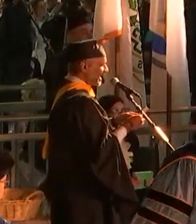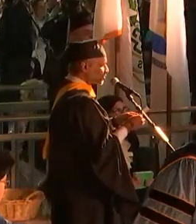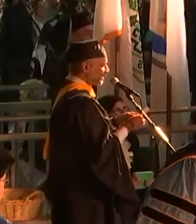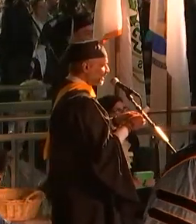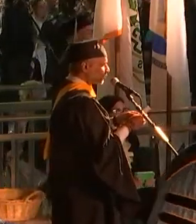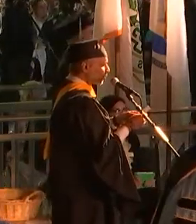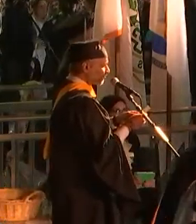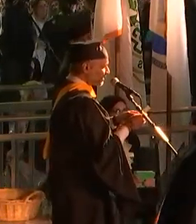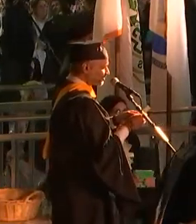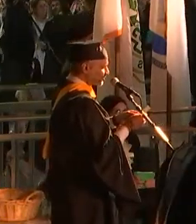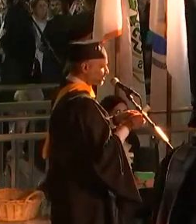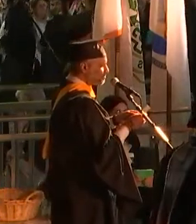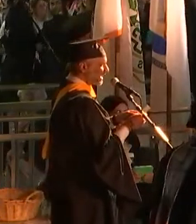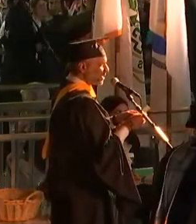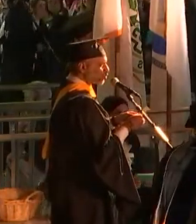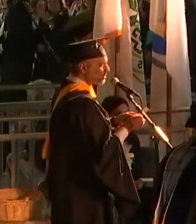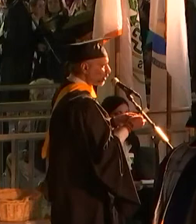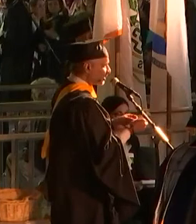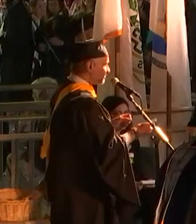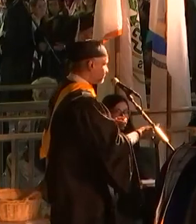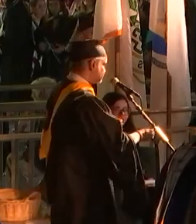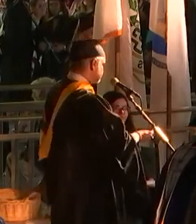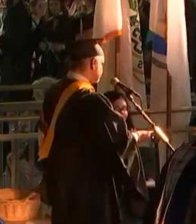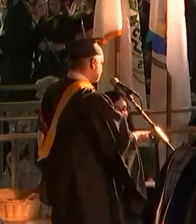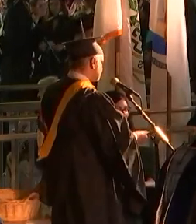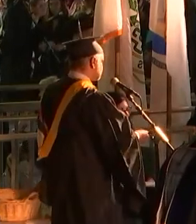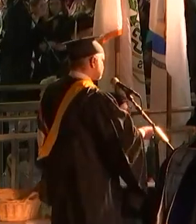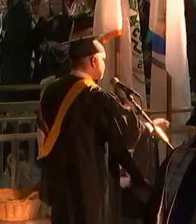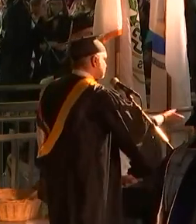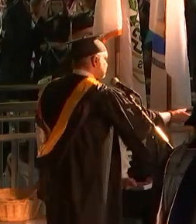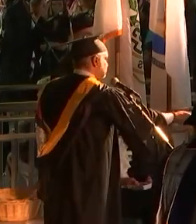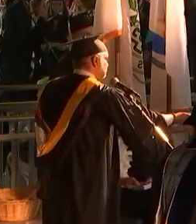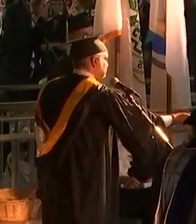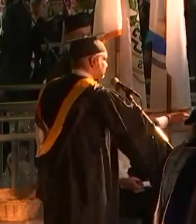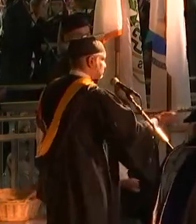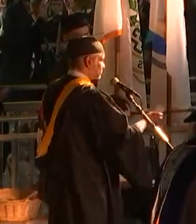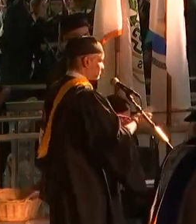Nicole Ashley Rodriguez, magna cum laude.